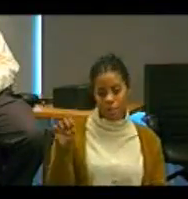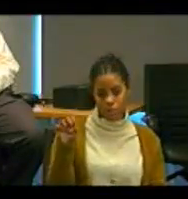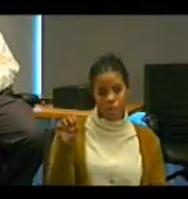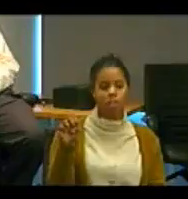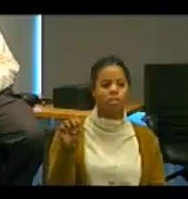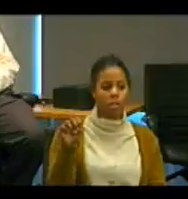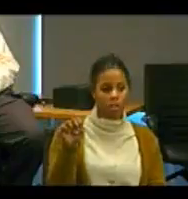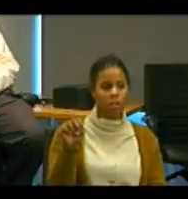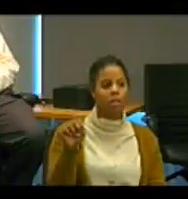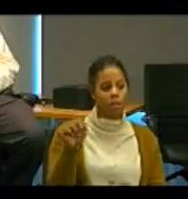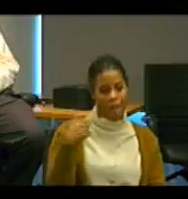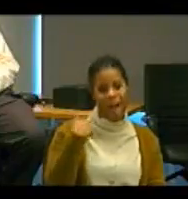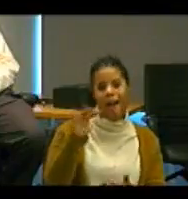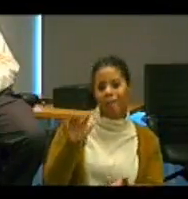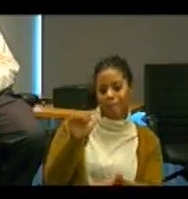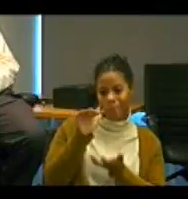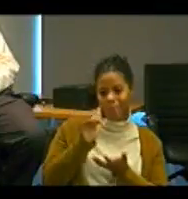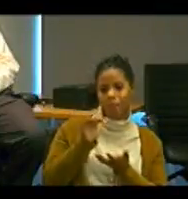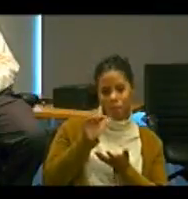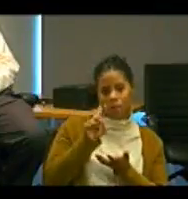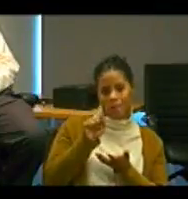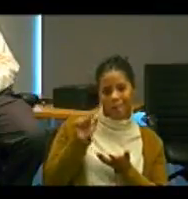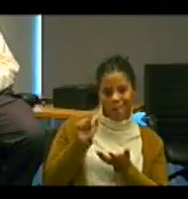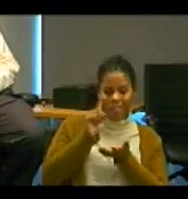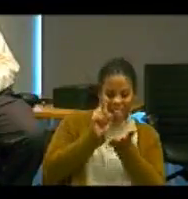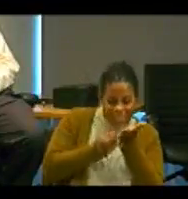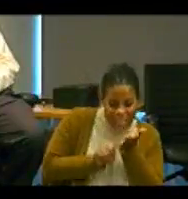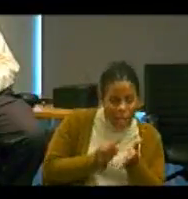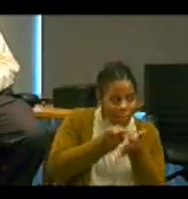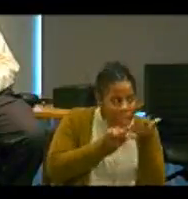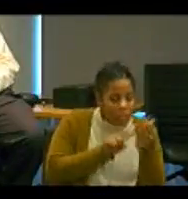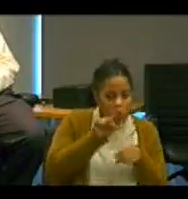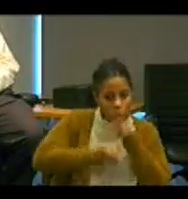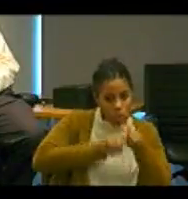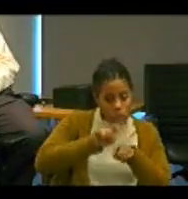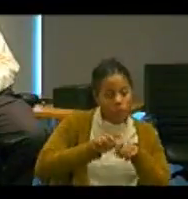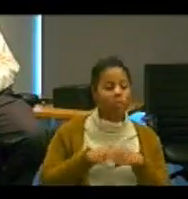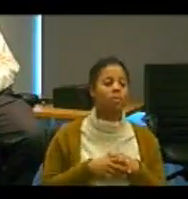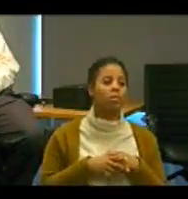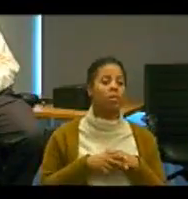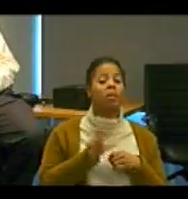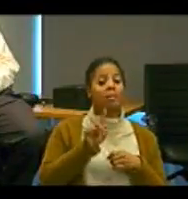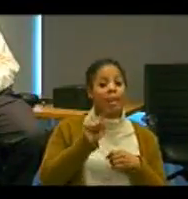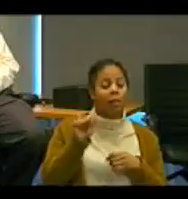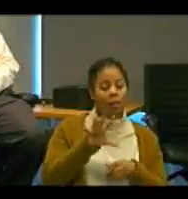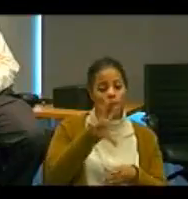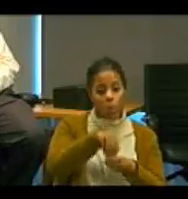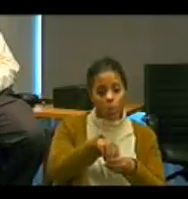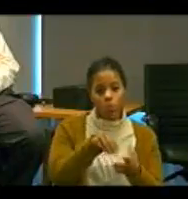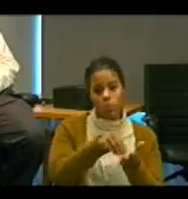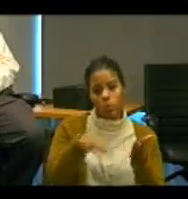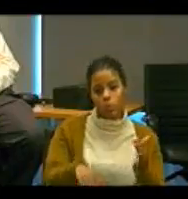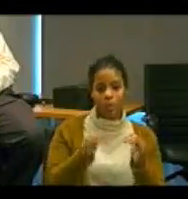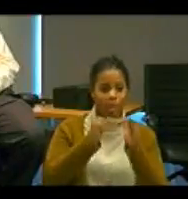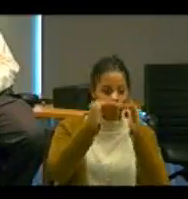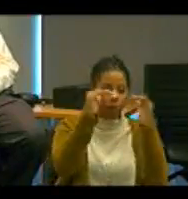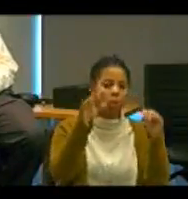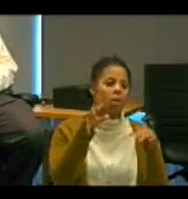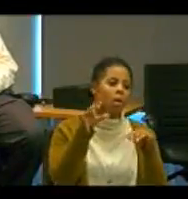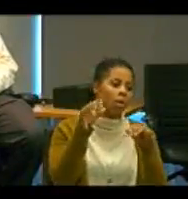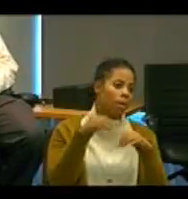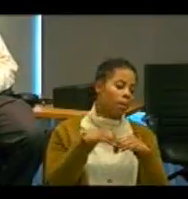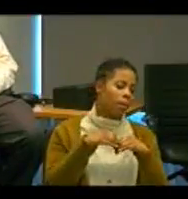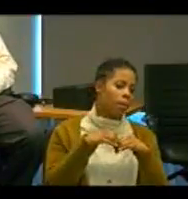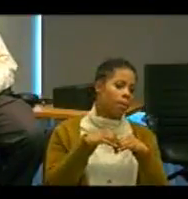to investigate these questions. A unique feature of these data is they include student-level measures of potential confounds,